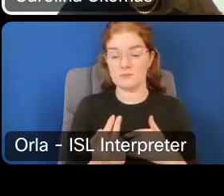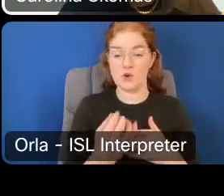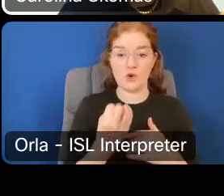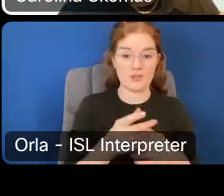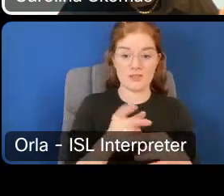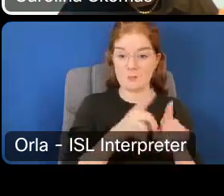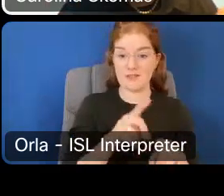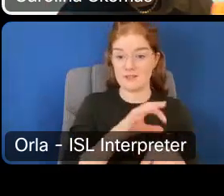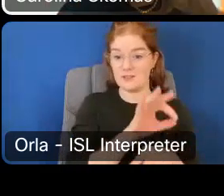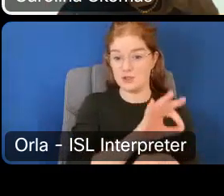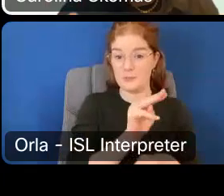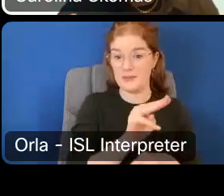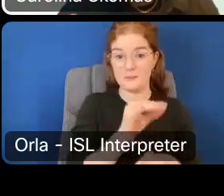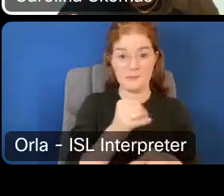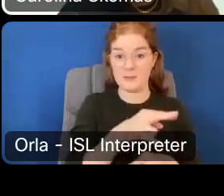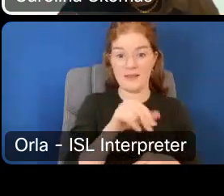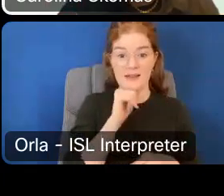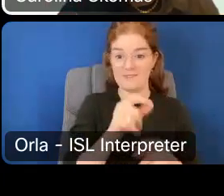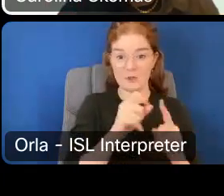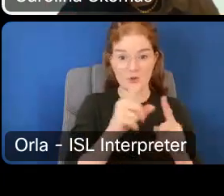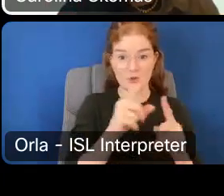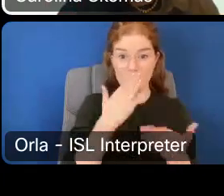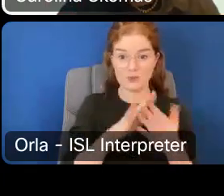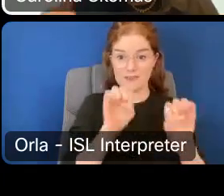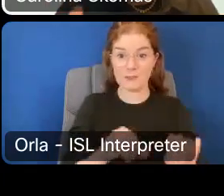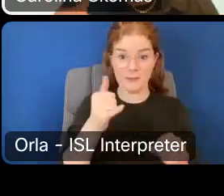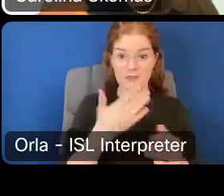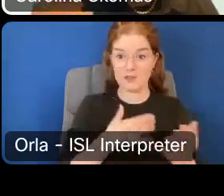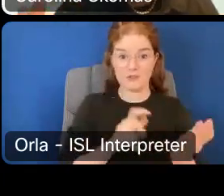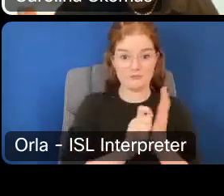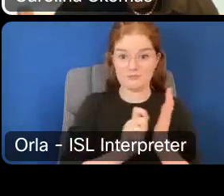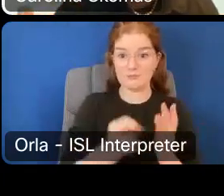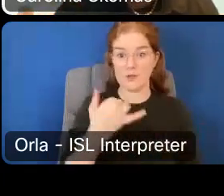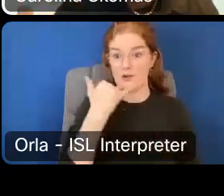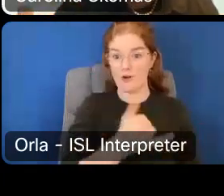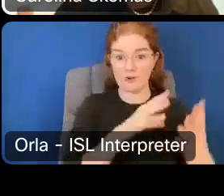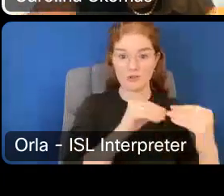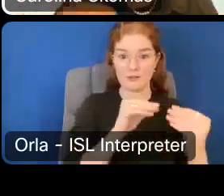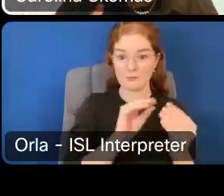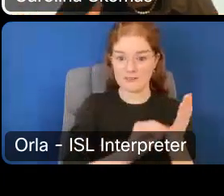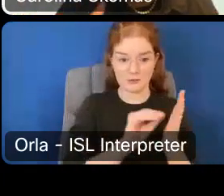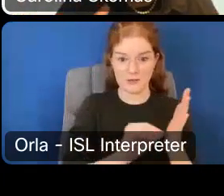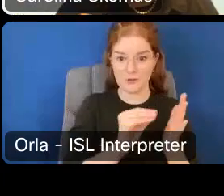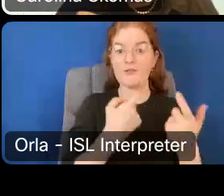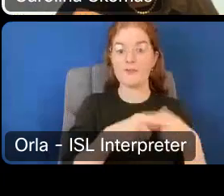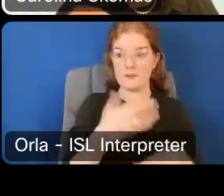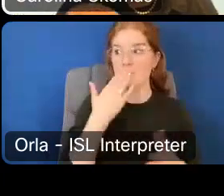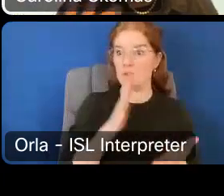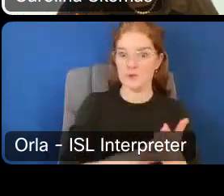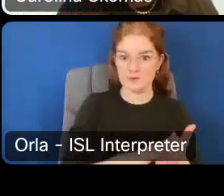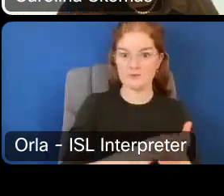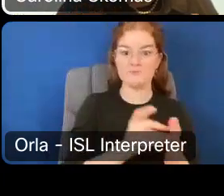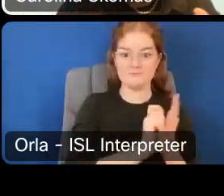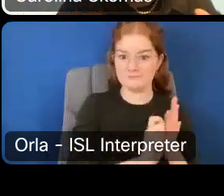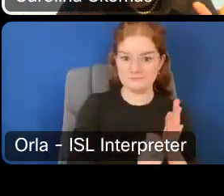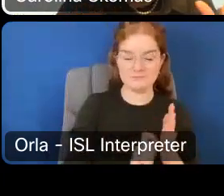might not have digital booking system. It might be you talk to the secretary, and in the background they will